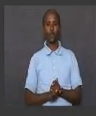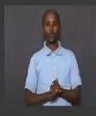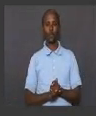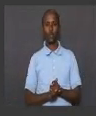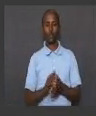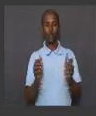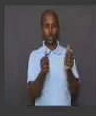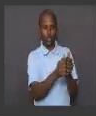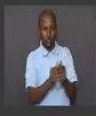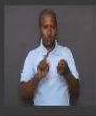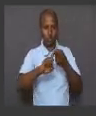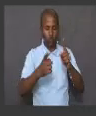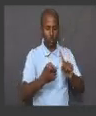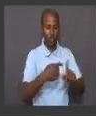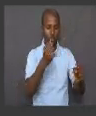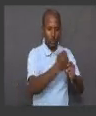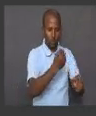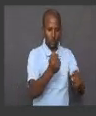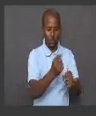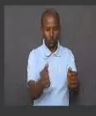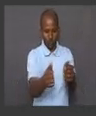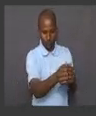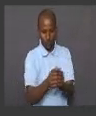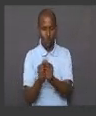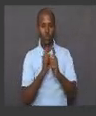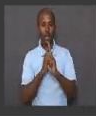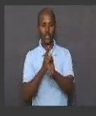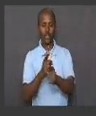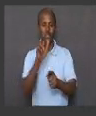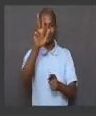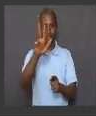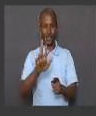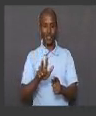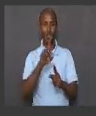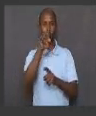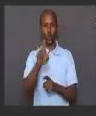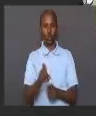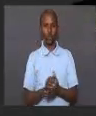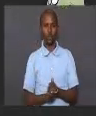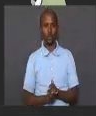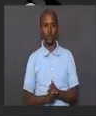a partner, do your best to answer all 3 questions.